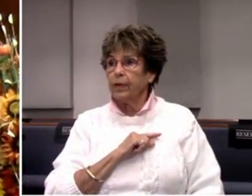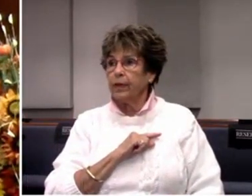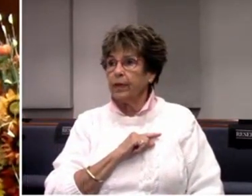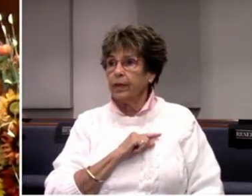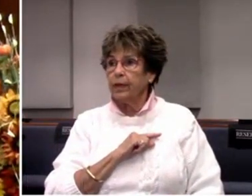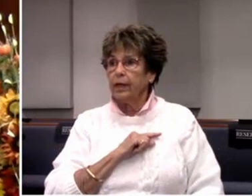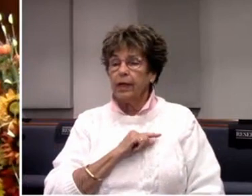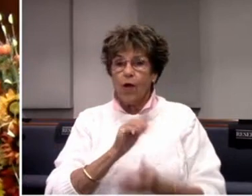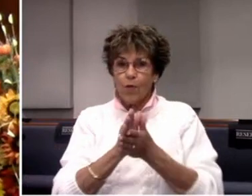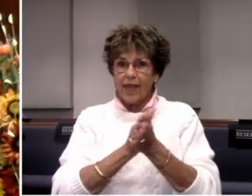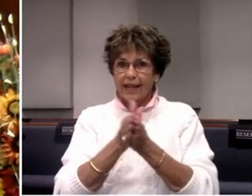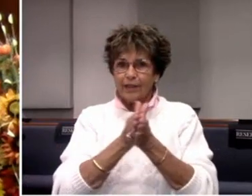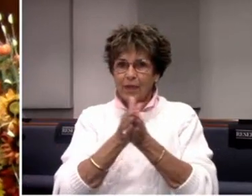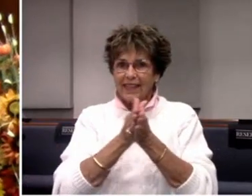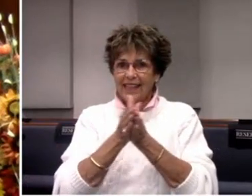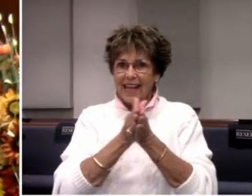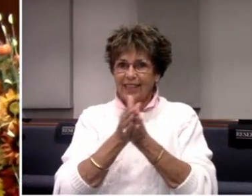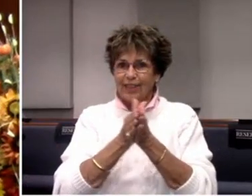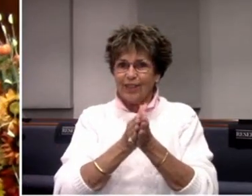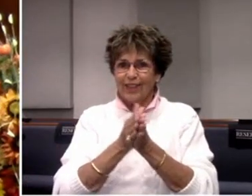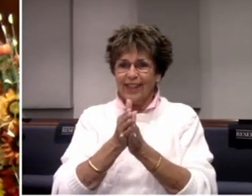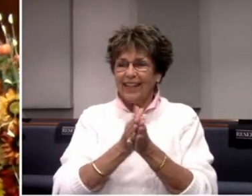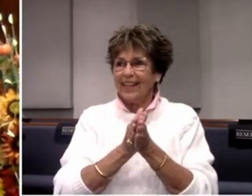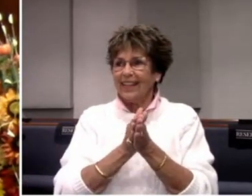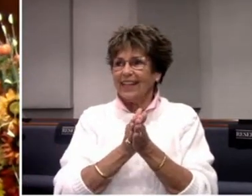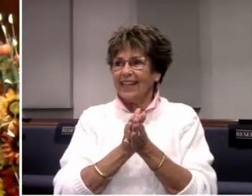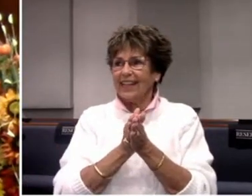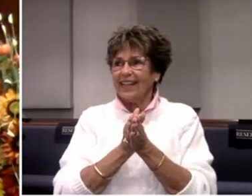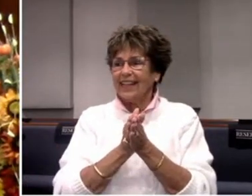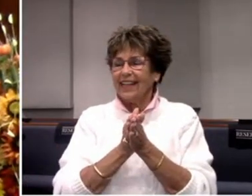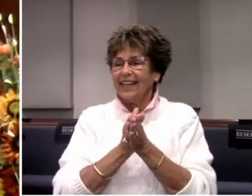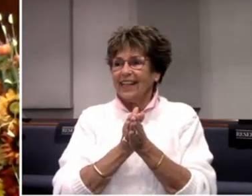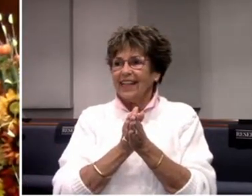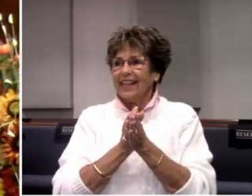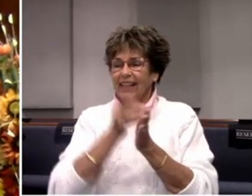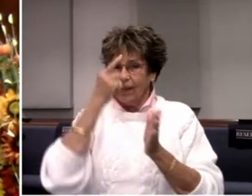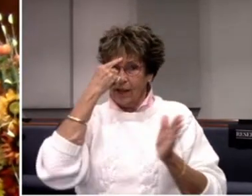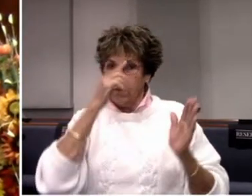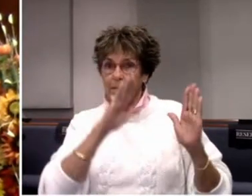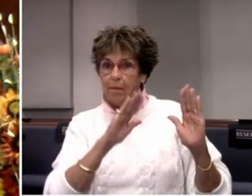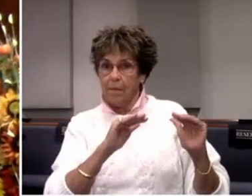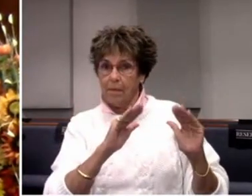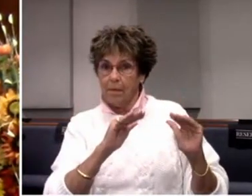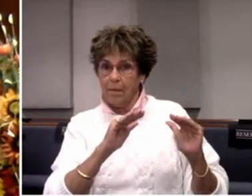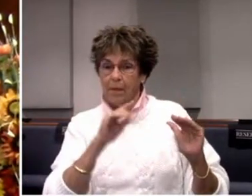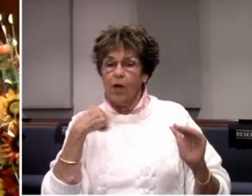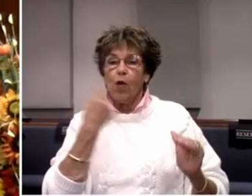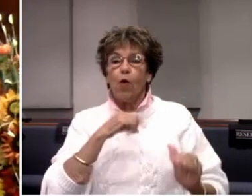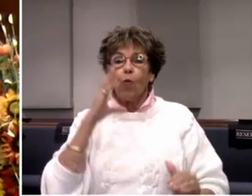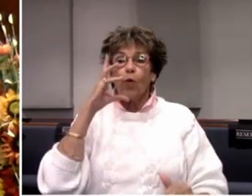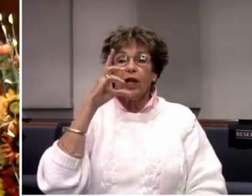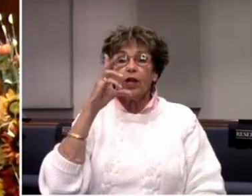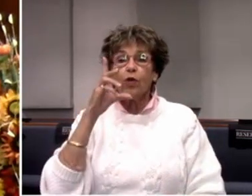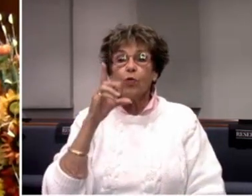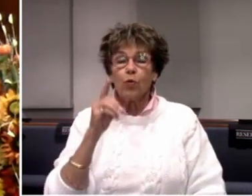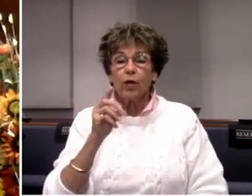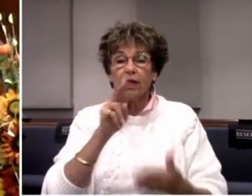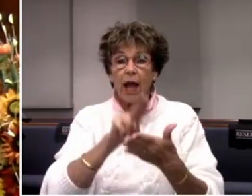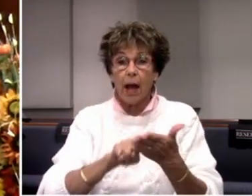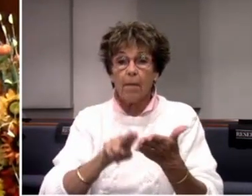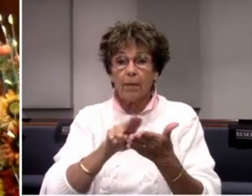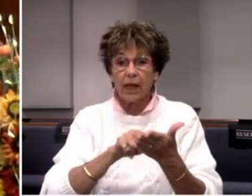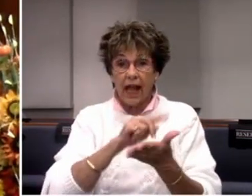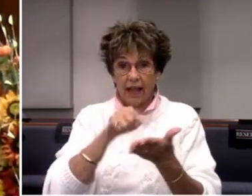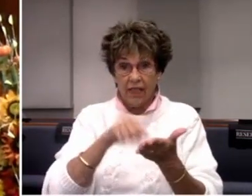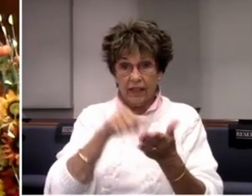the expectation that he's presenting these with is that we would practically apply this